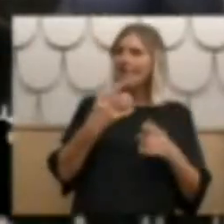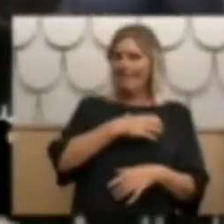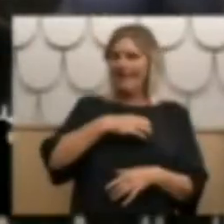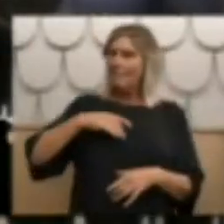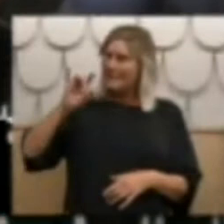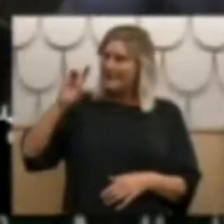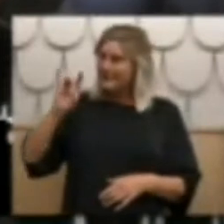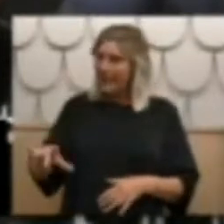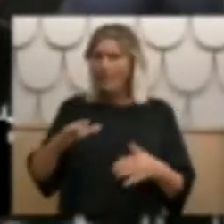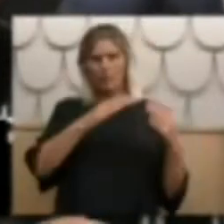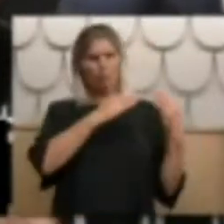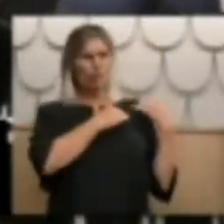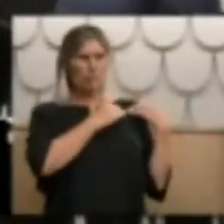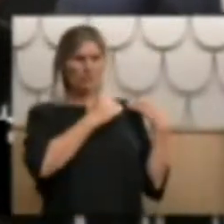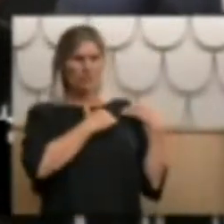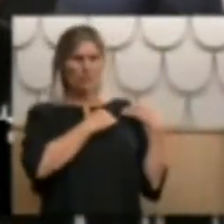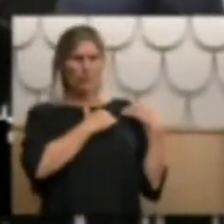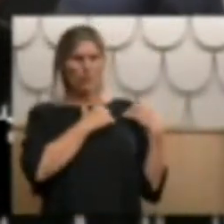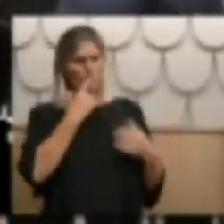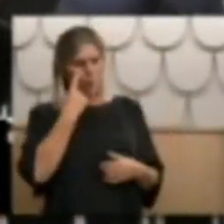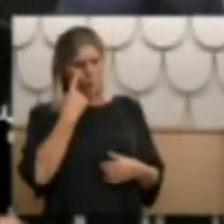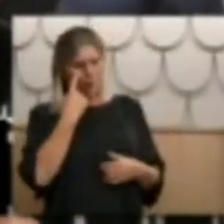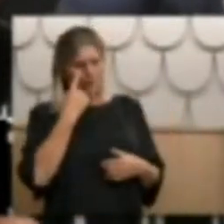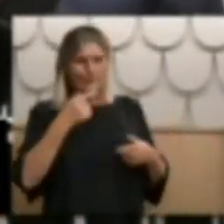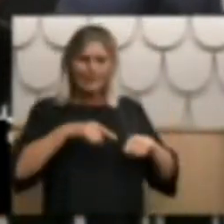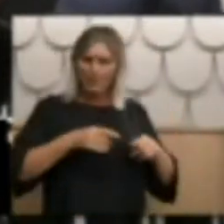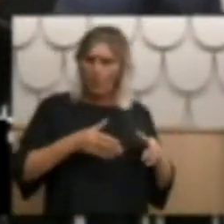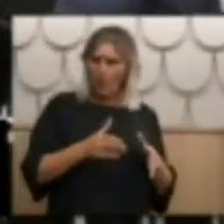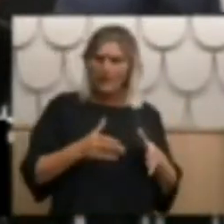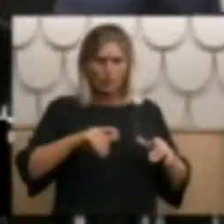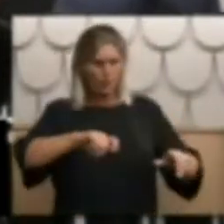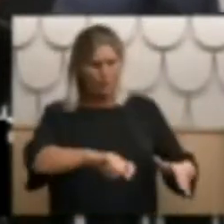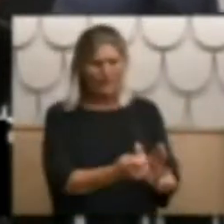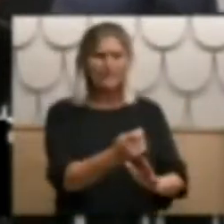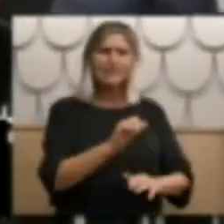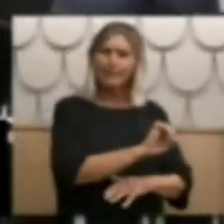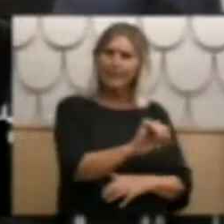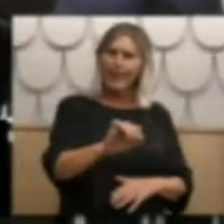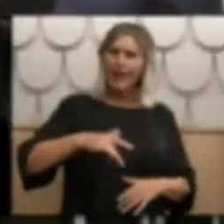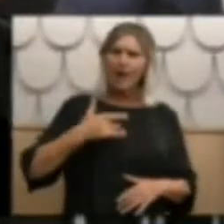itself to look at ways of making redress for that trauma.